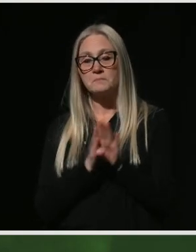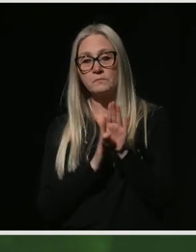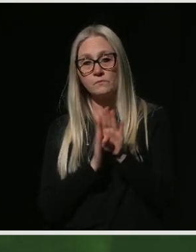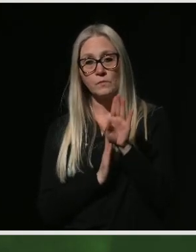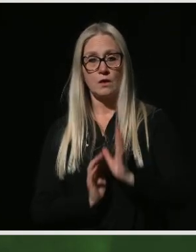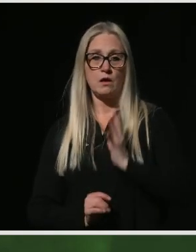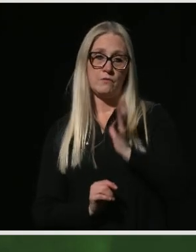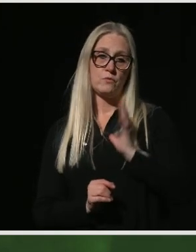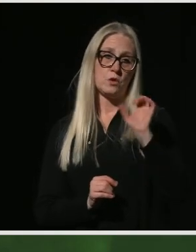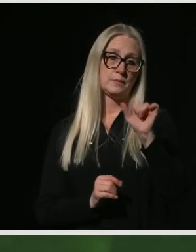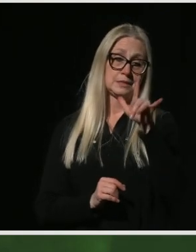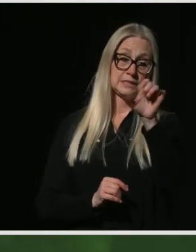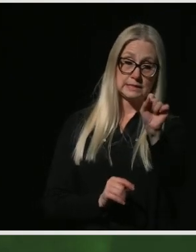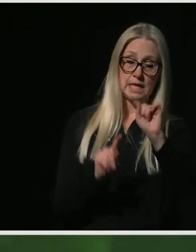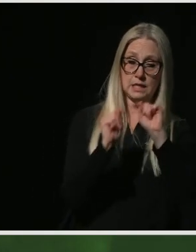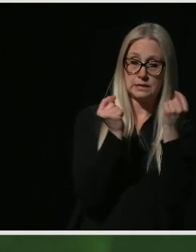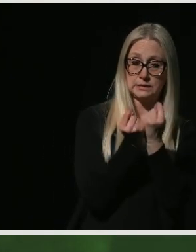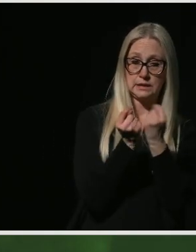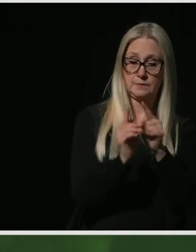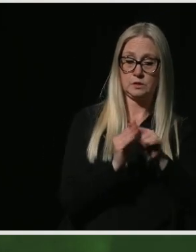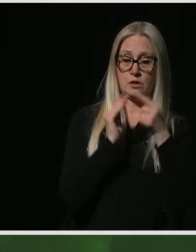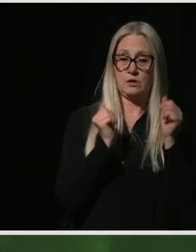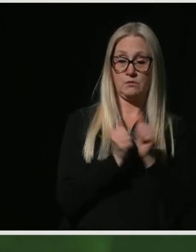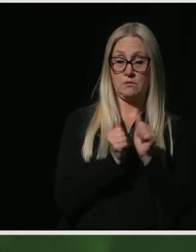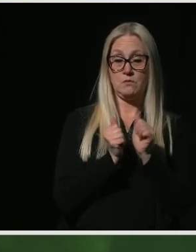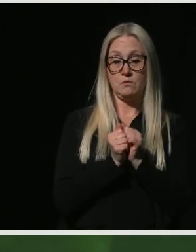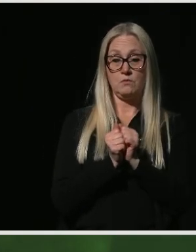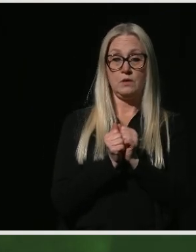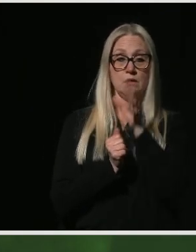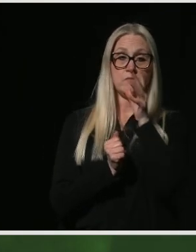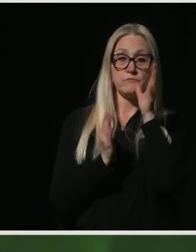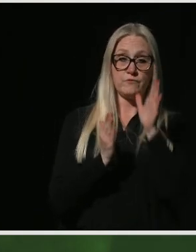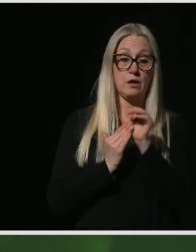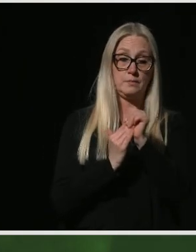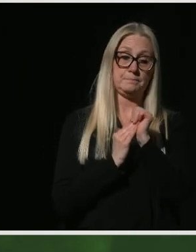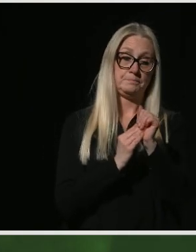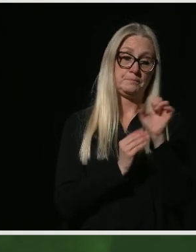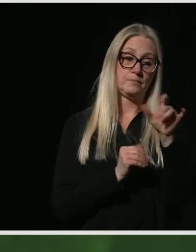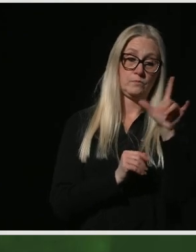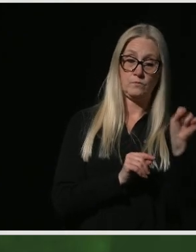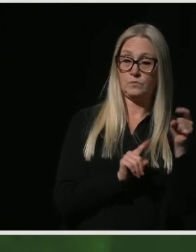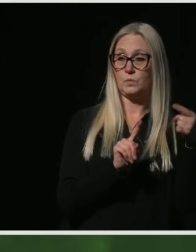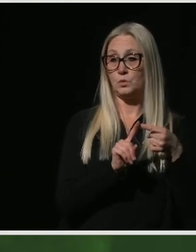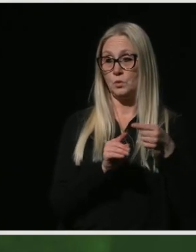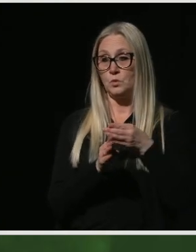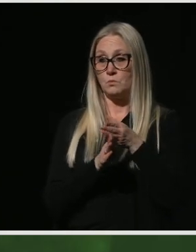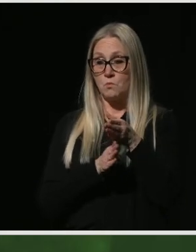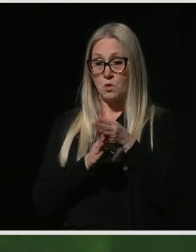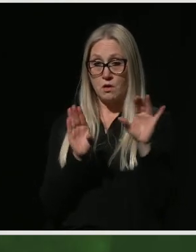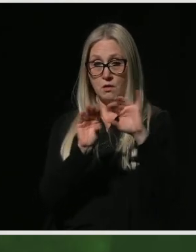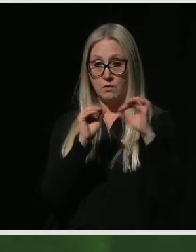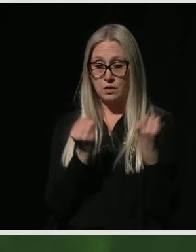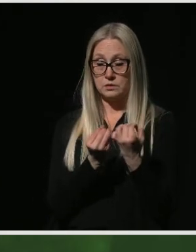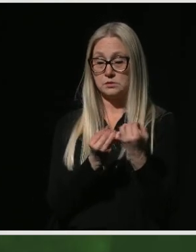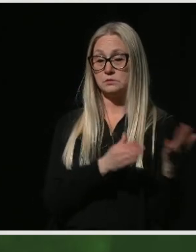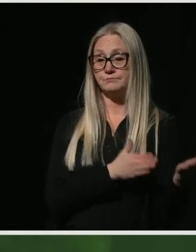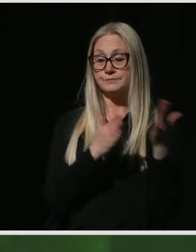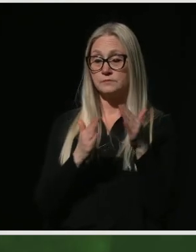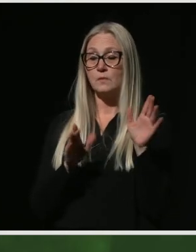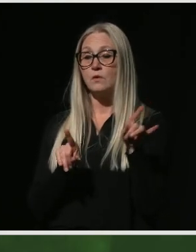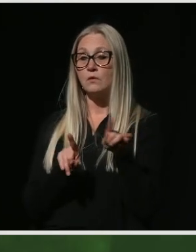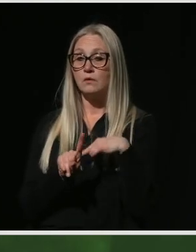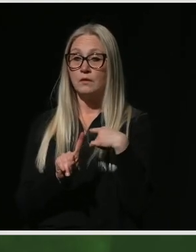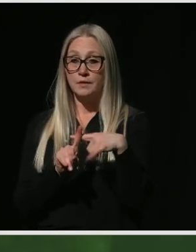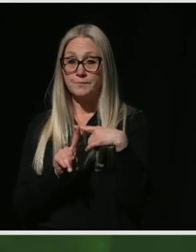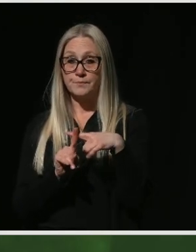from the traction we've had with founder-led sales to professional organization, build with Cornell R&D on new crops, on getting